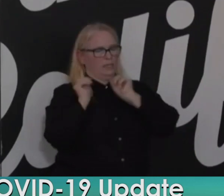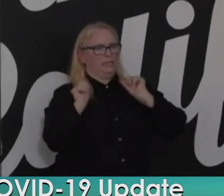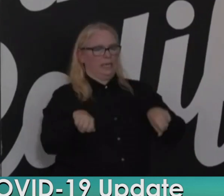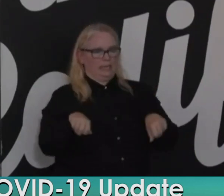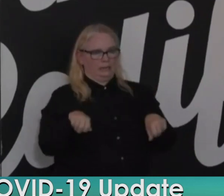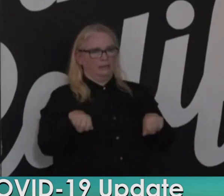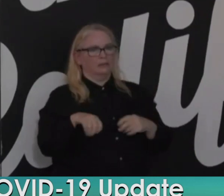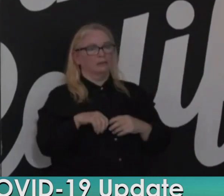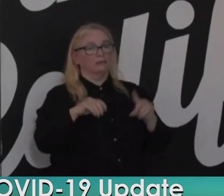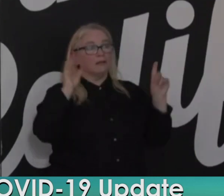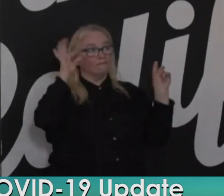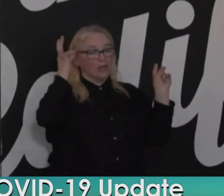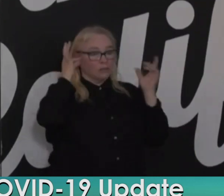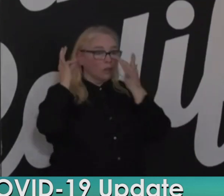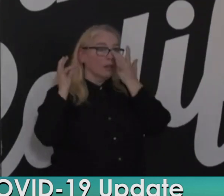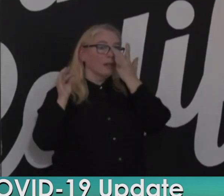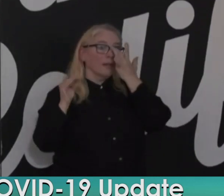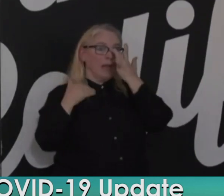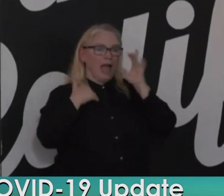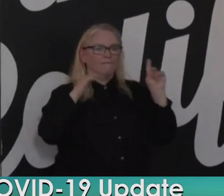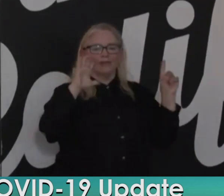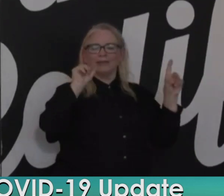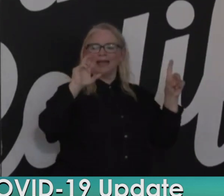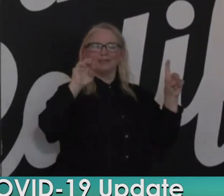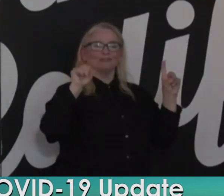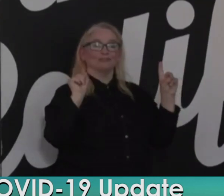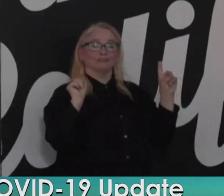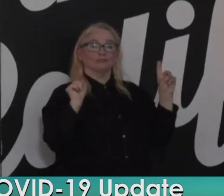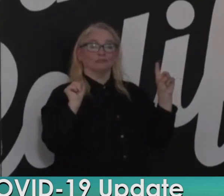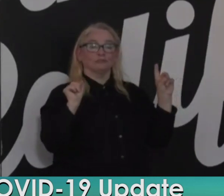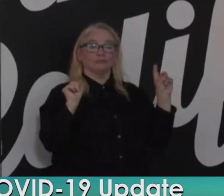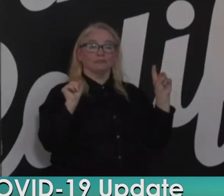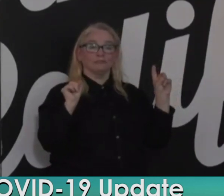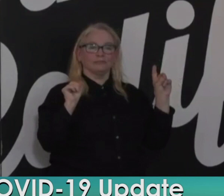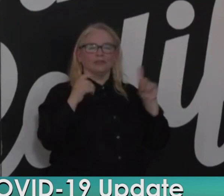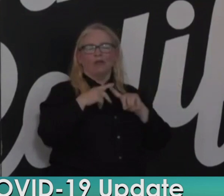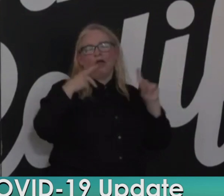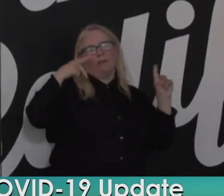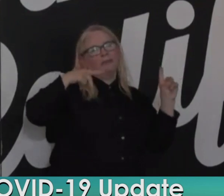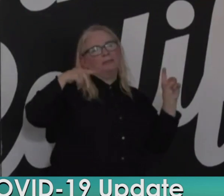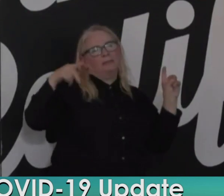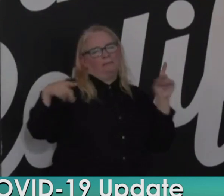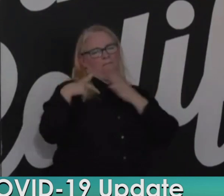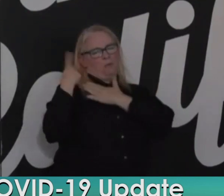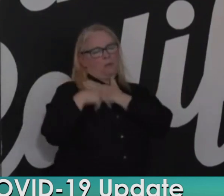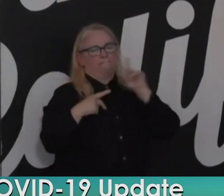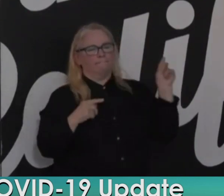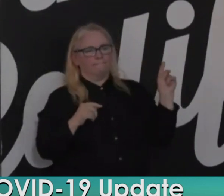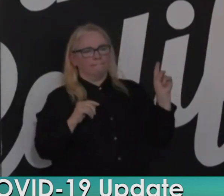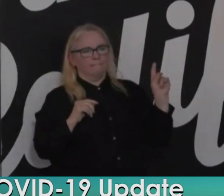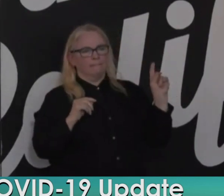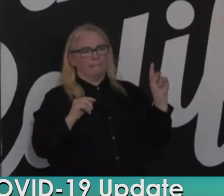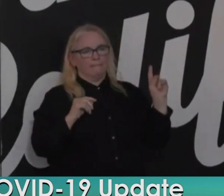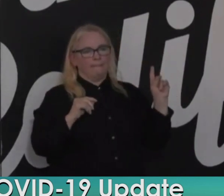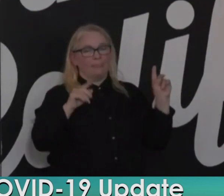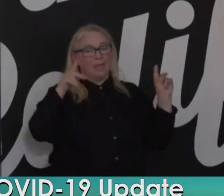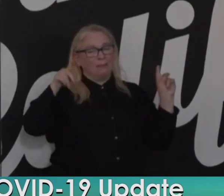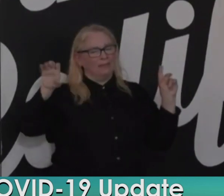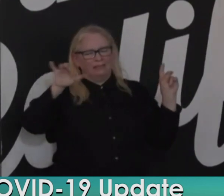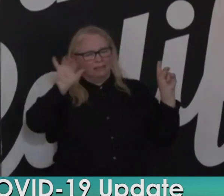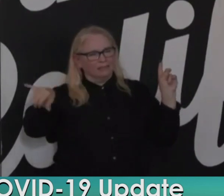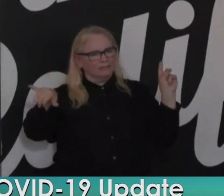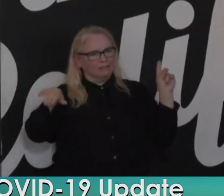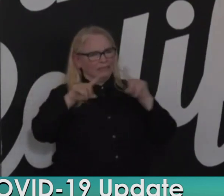Act, this PPP program, distinguished from PPE, that's personal protective equipment. The